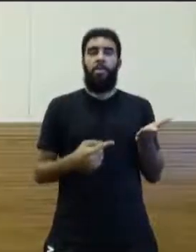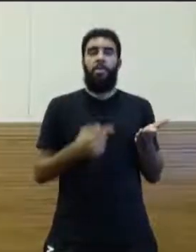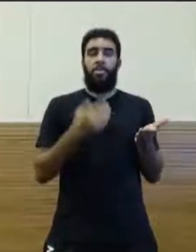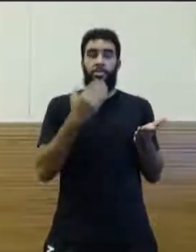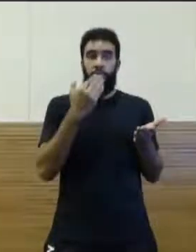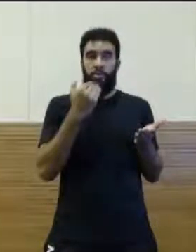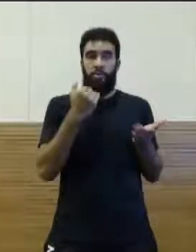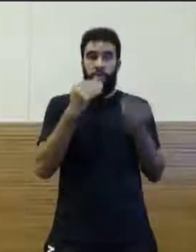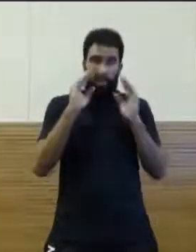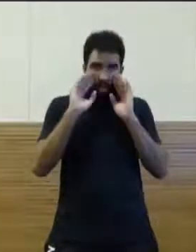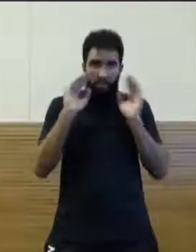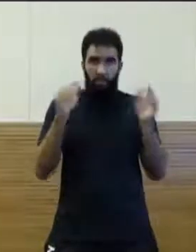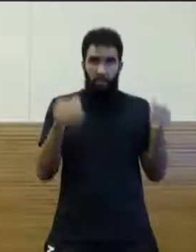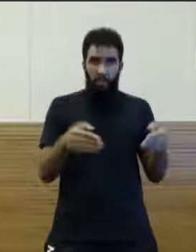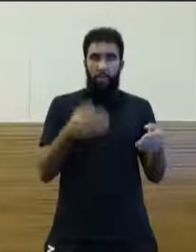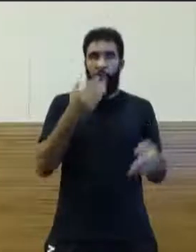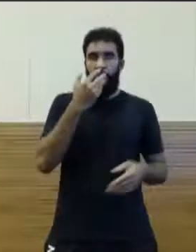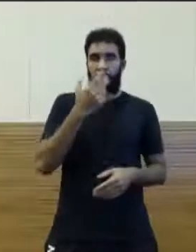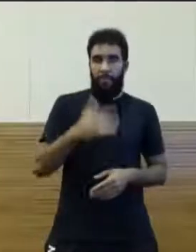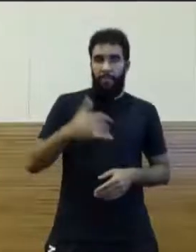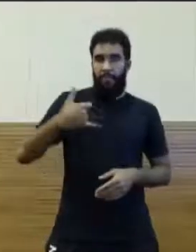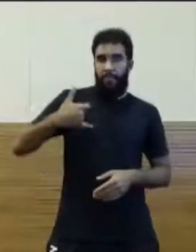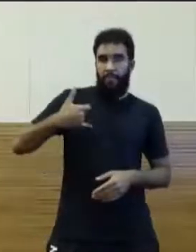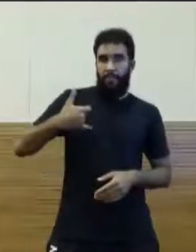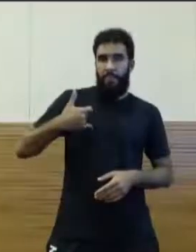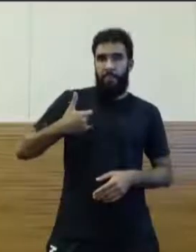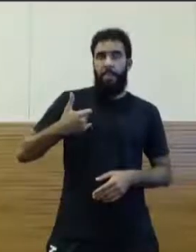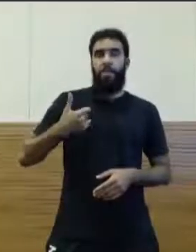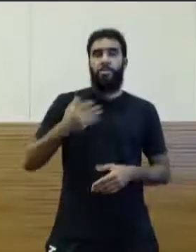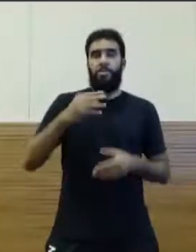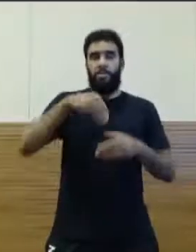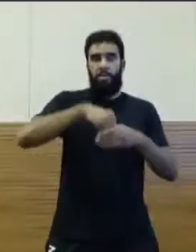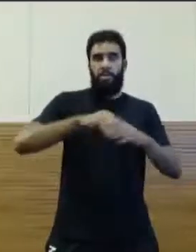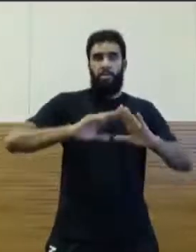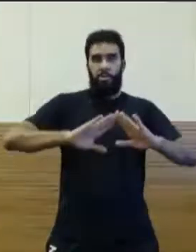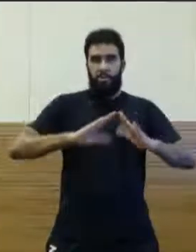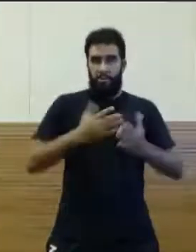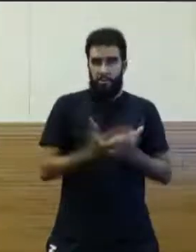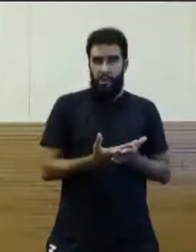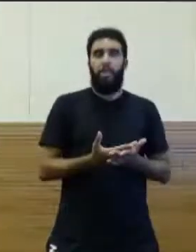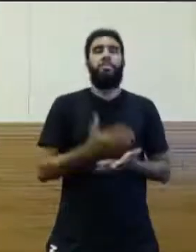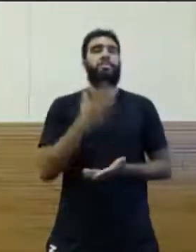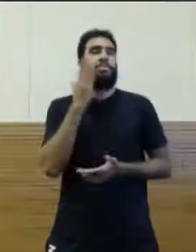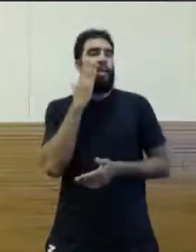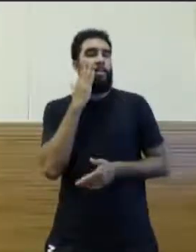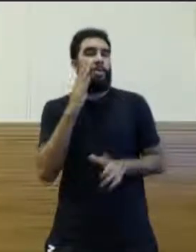for nutrition or dietary guidelines directed to kids in school age.